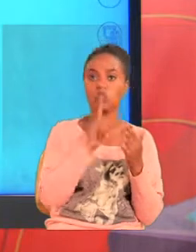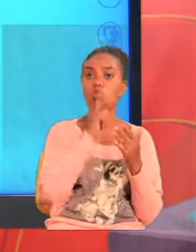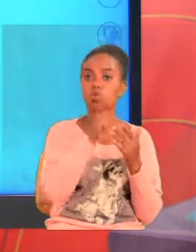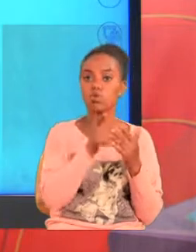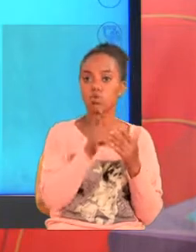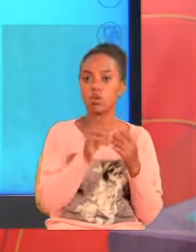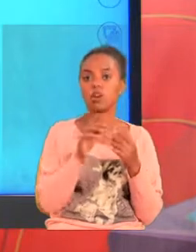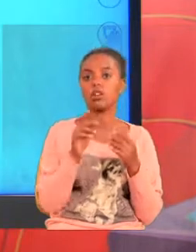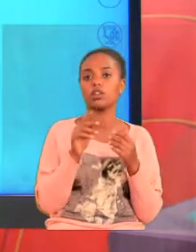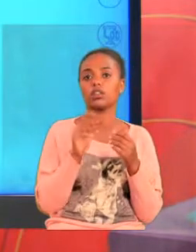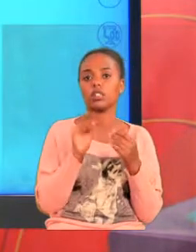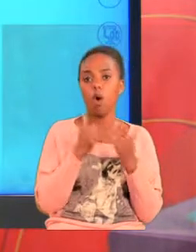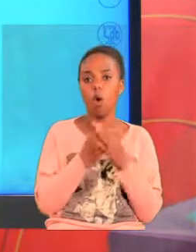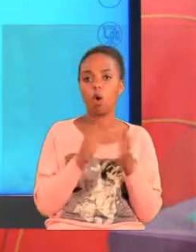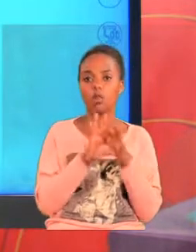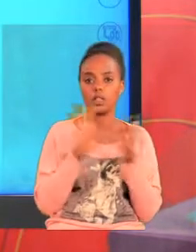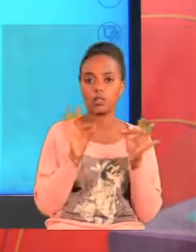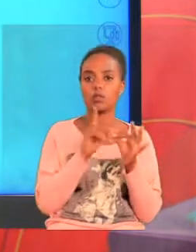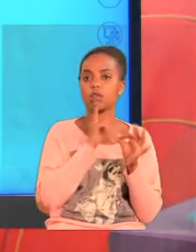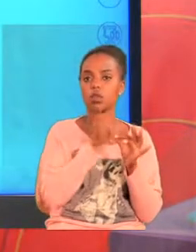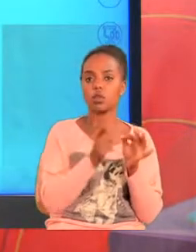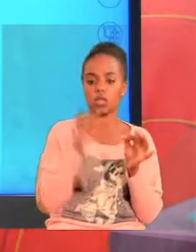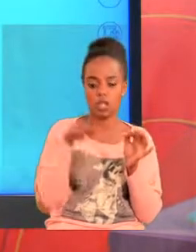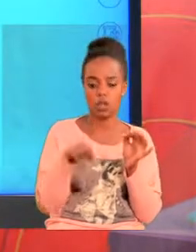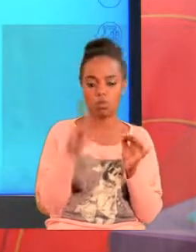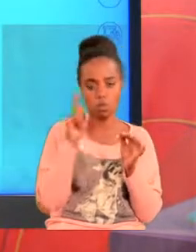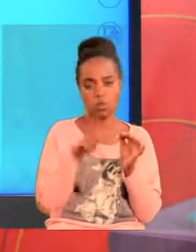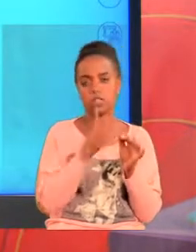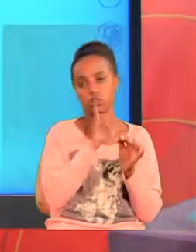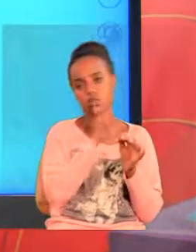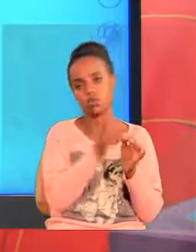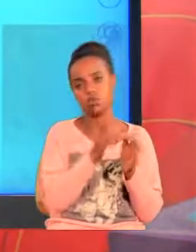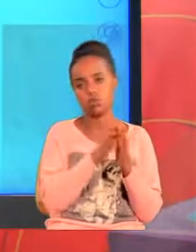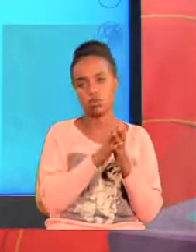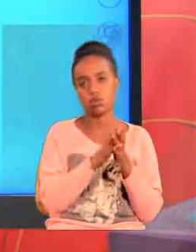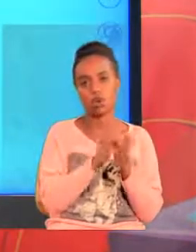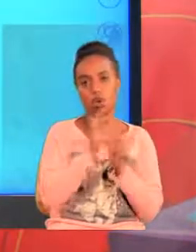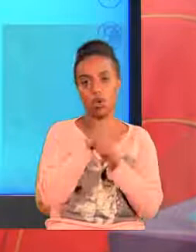the whole statement true. Therefore, Q must be true. The conclusion is Q.